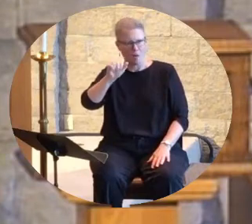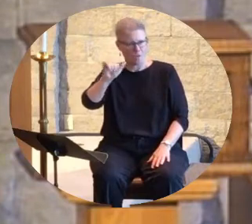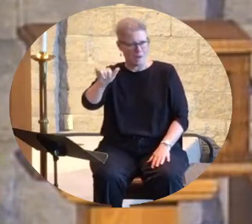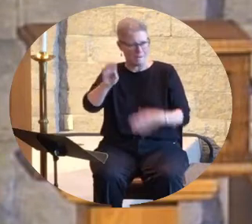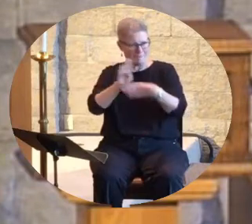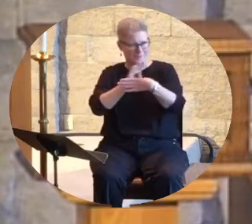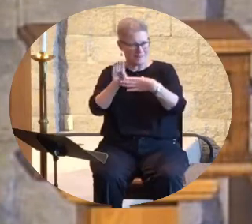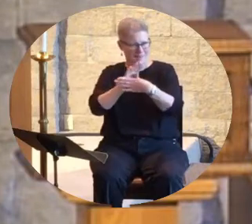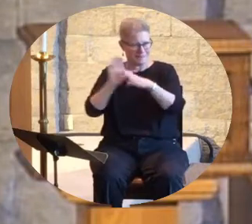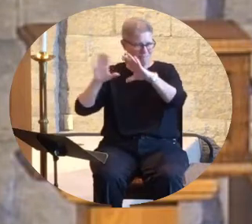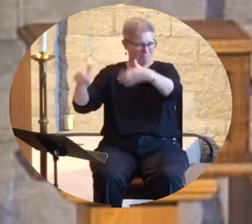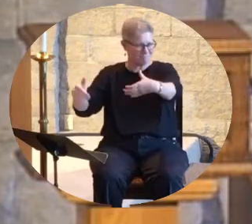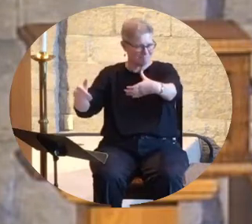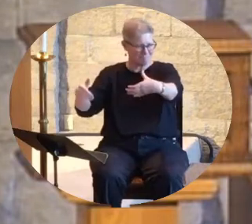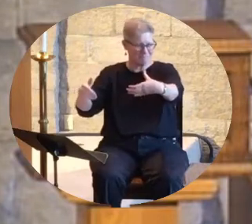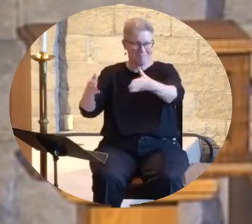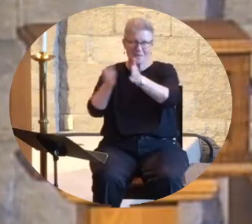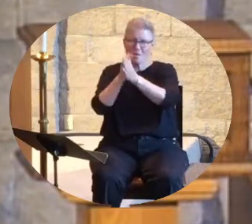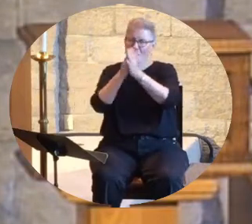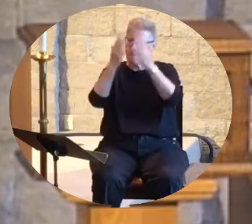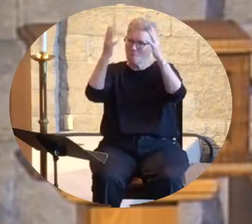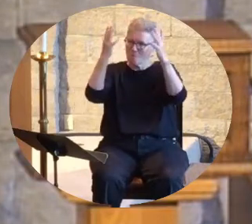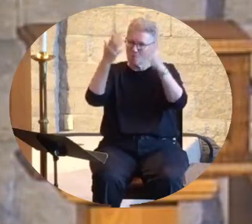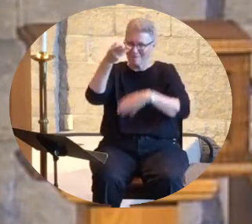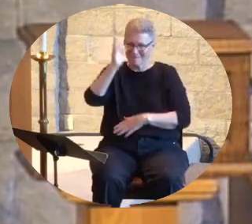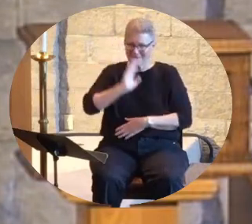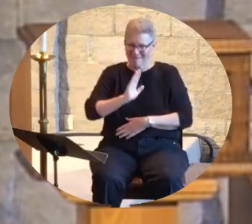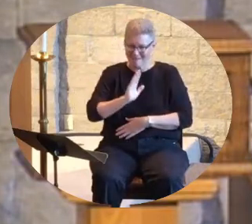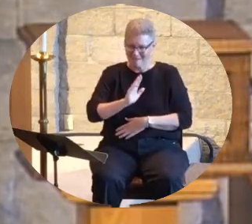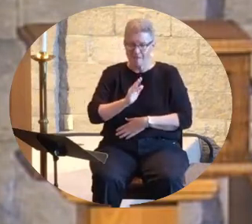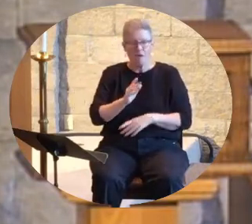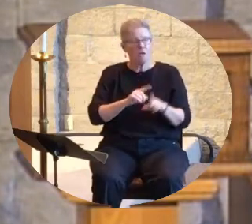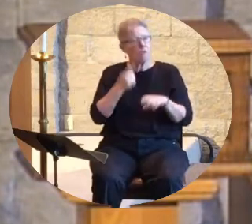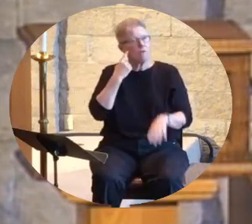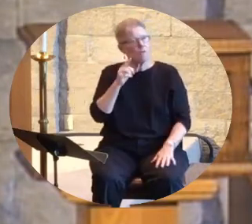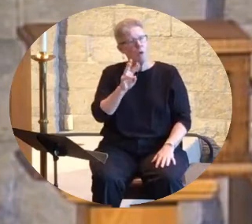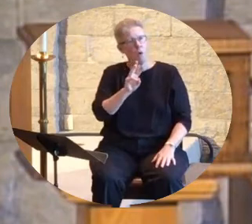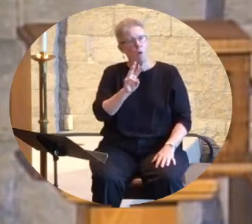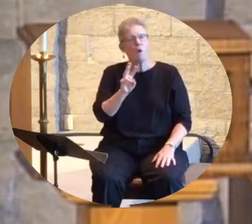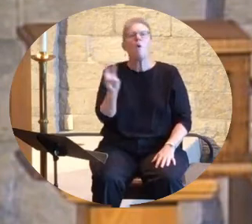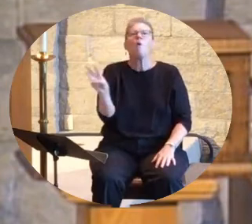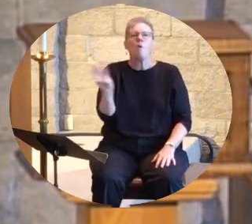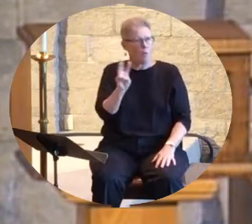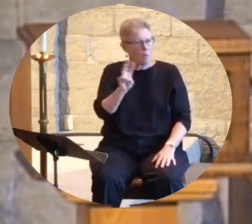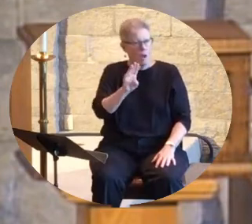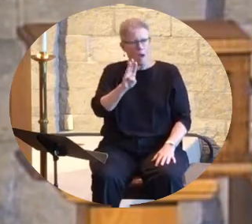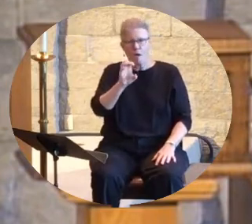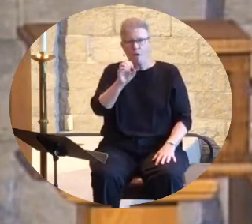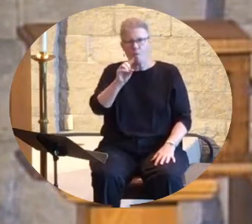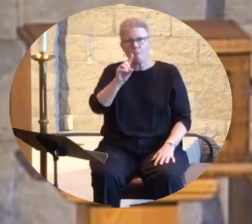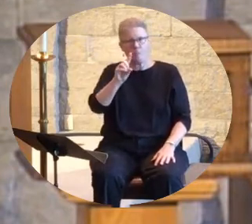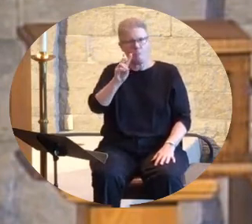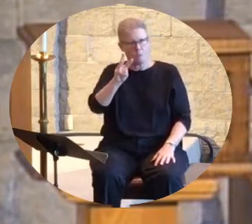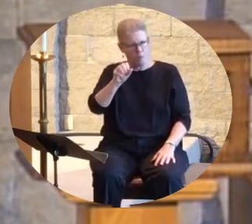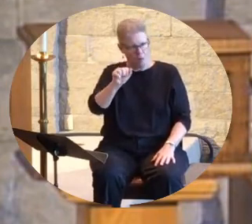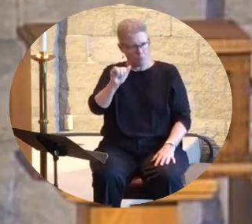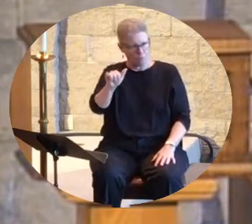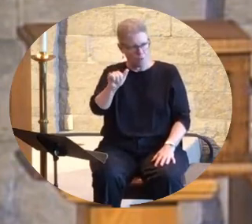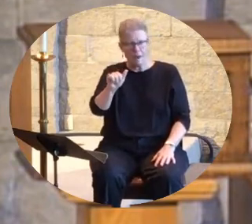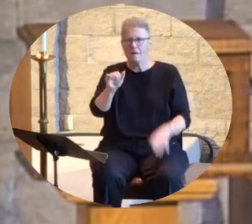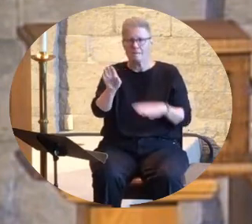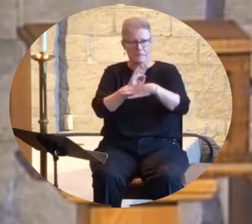Woo. And just for the West Broadway business and Area Coalition, and all donations